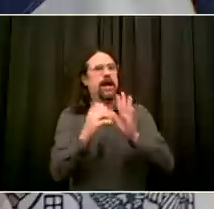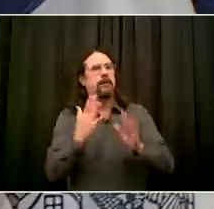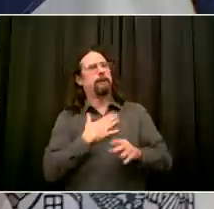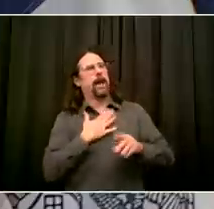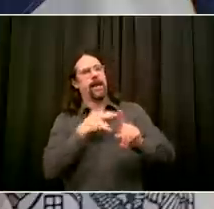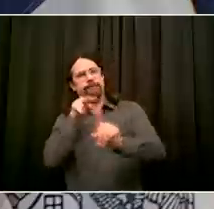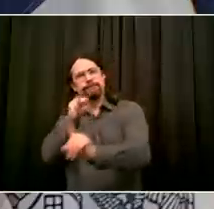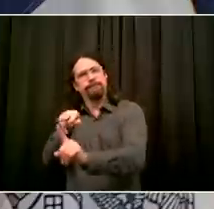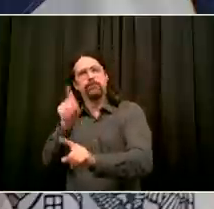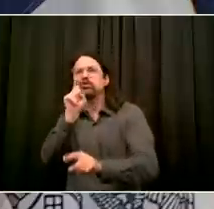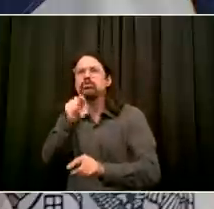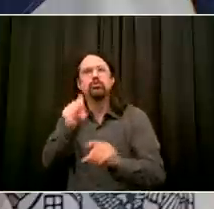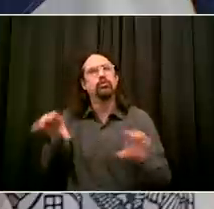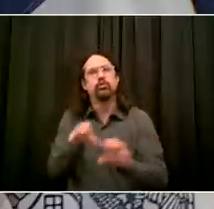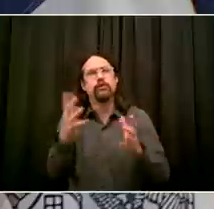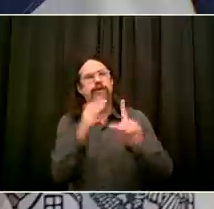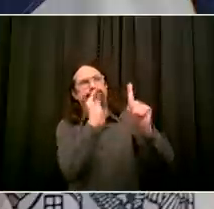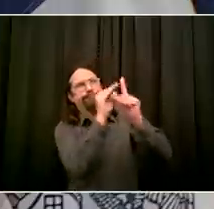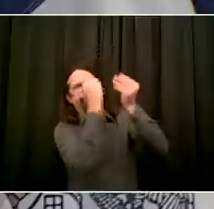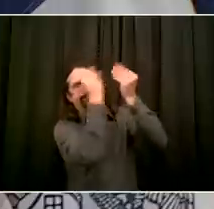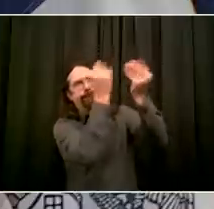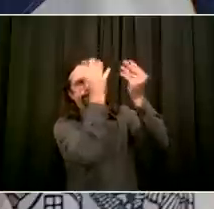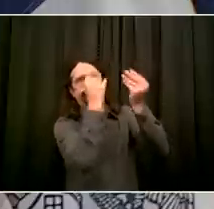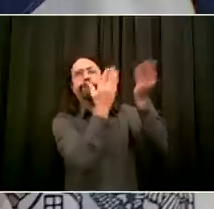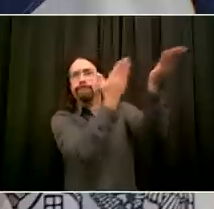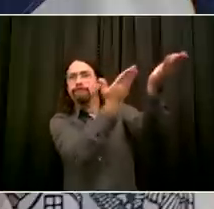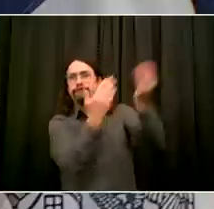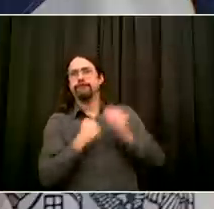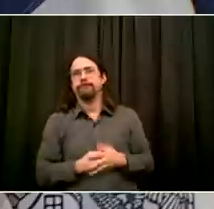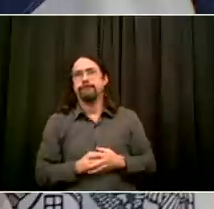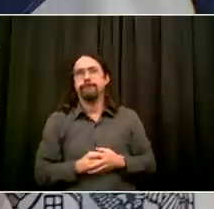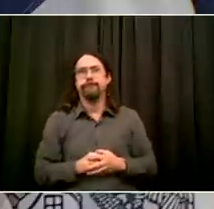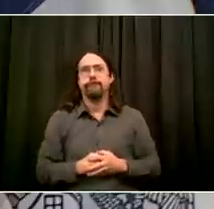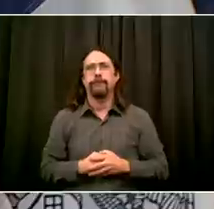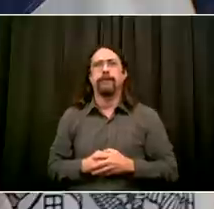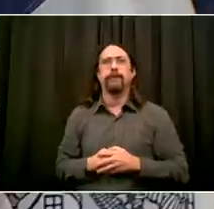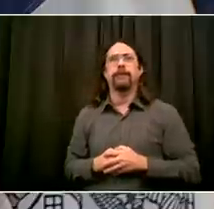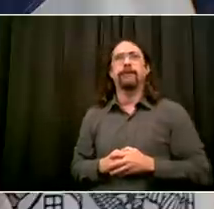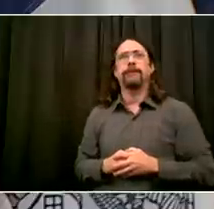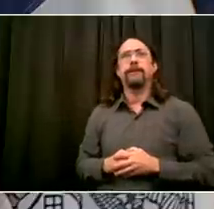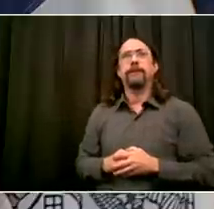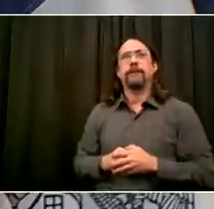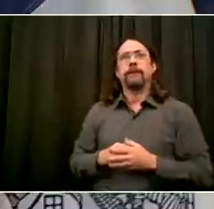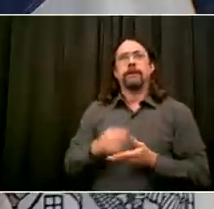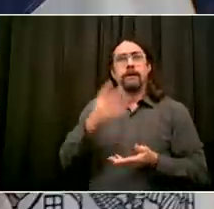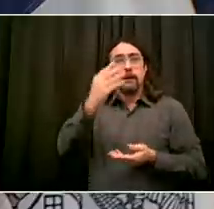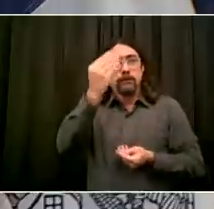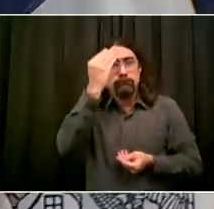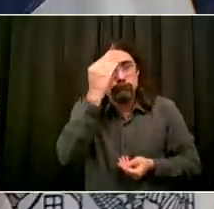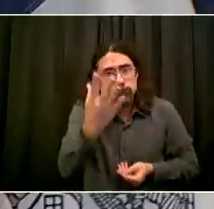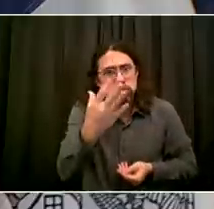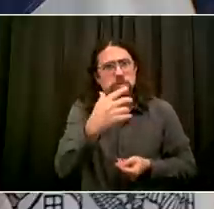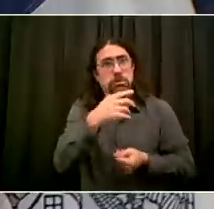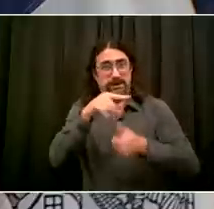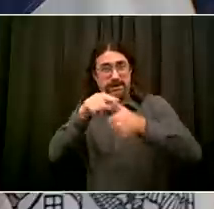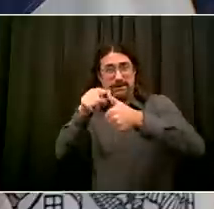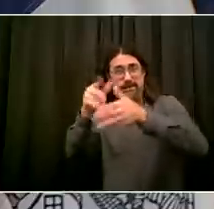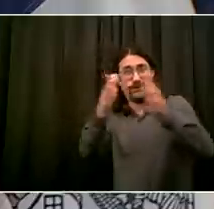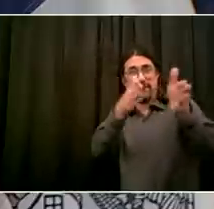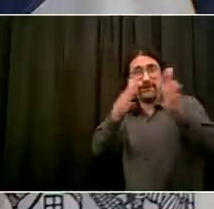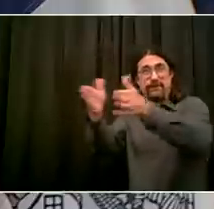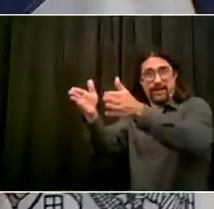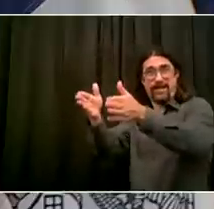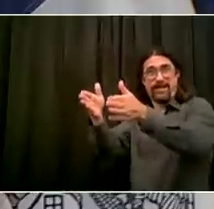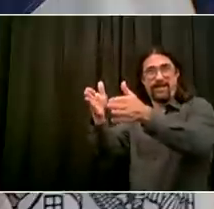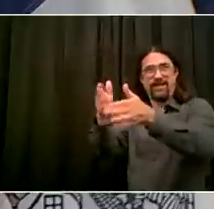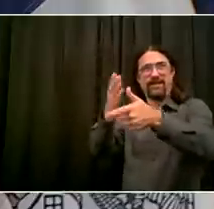Now, Juliet, people have to take this seriously. If they don't do the work, if the people in every community don't do the work, it could go on longer, and no one